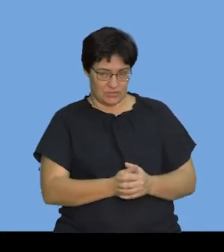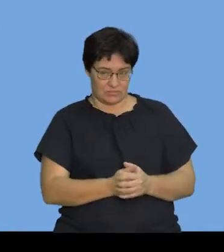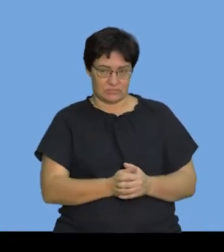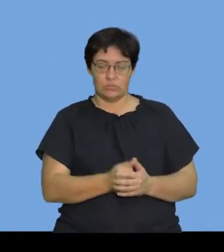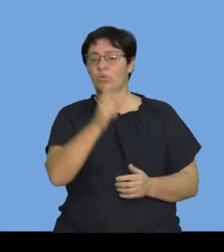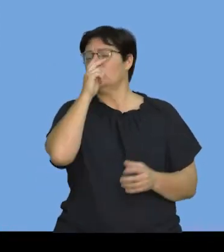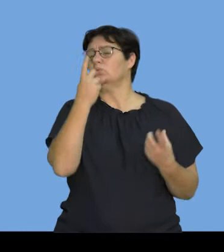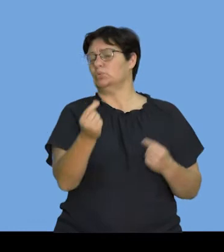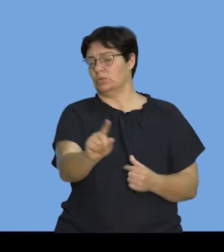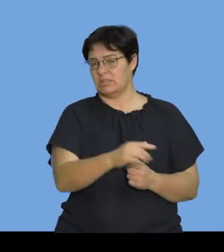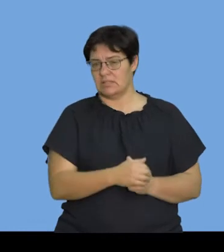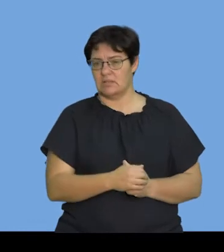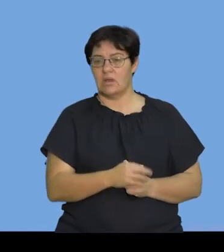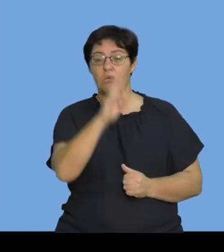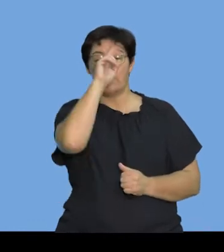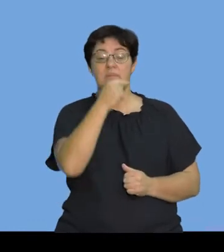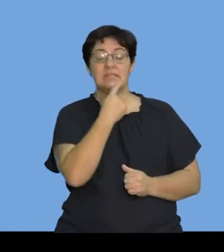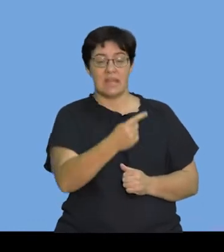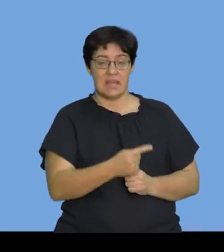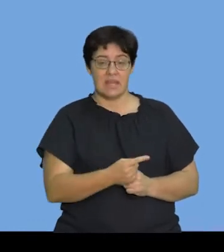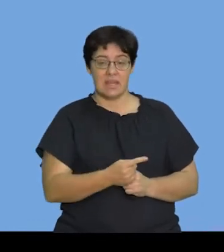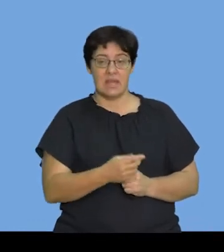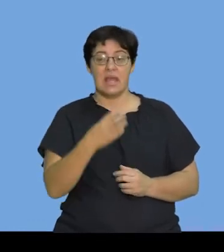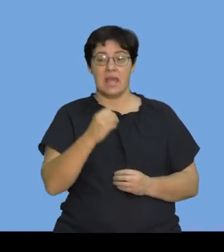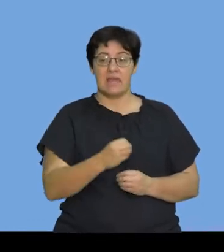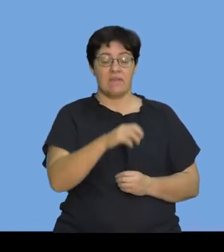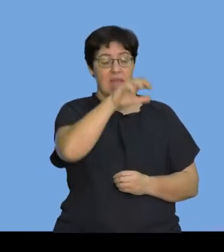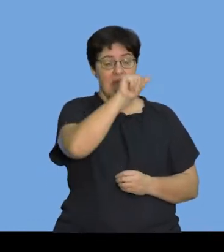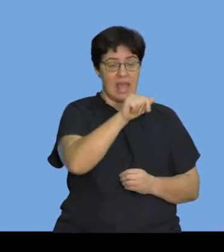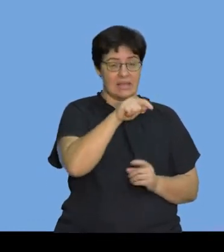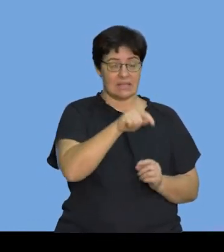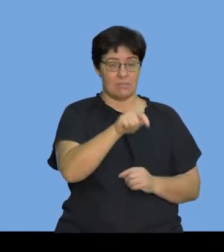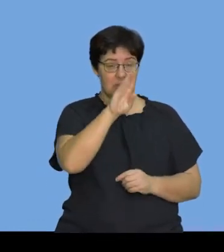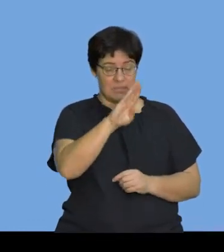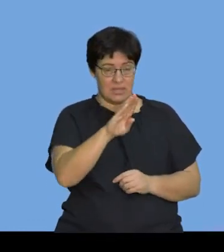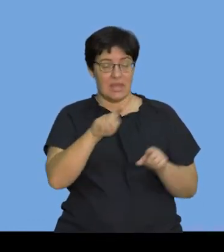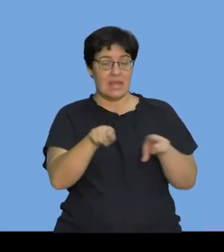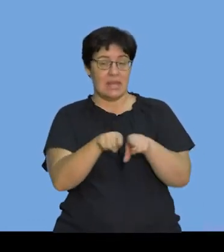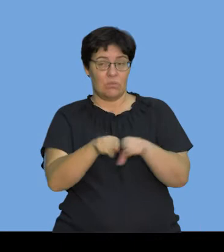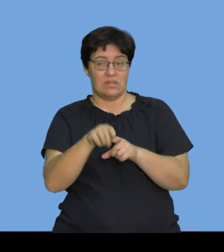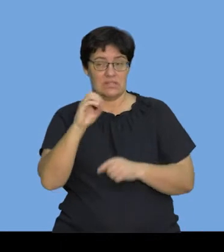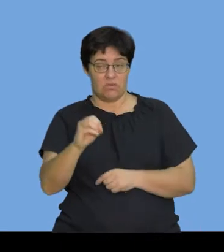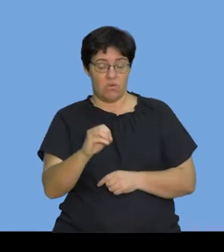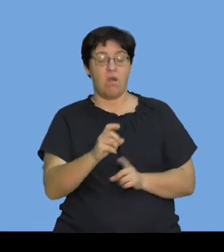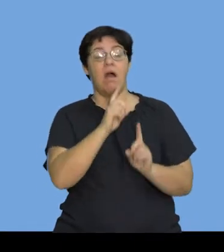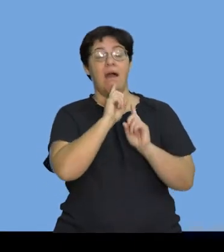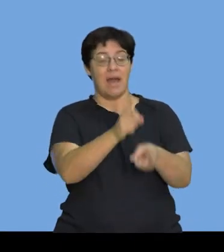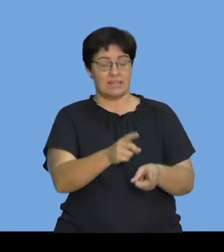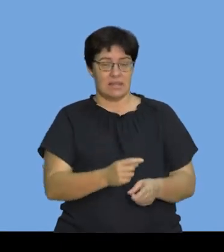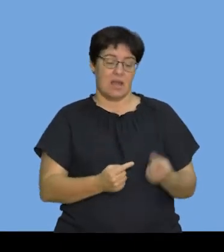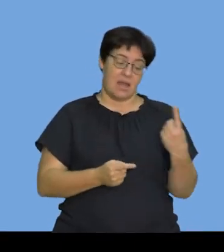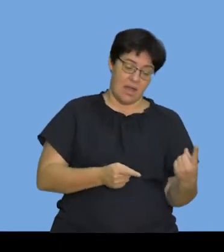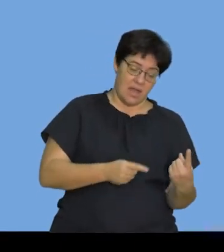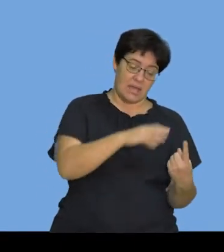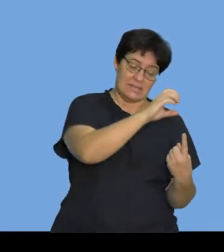do. So remember it said, if I have a times b is equal to 0, then my answers will be either a